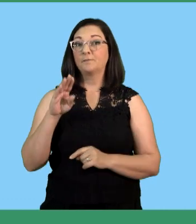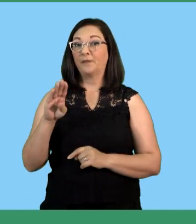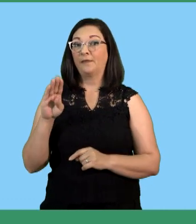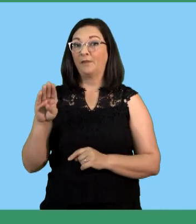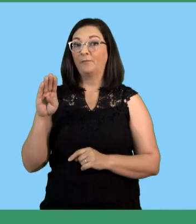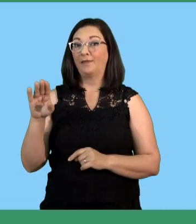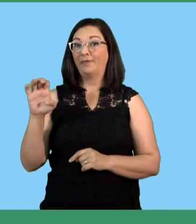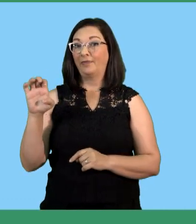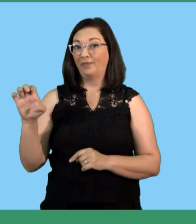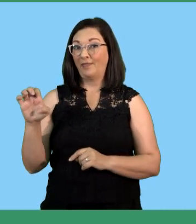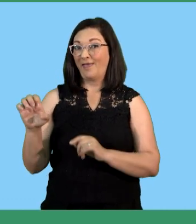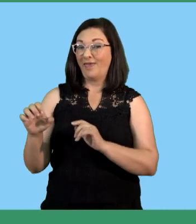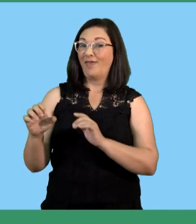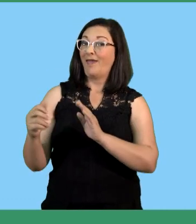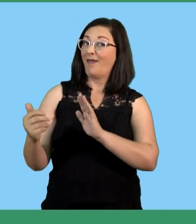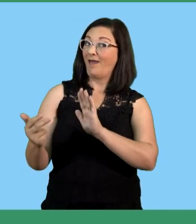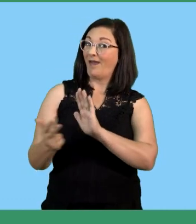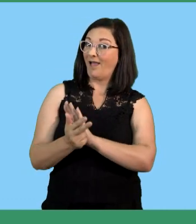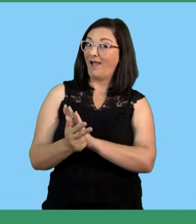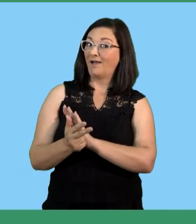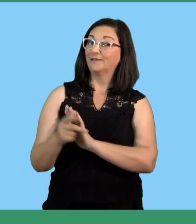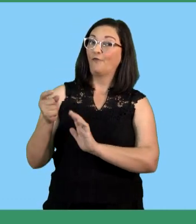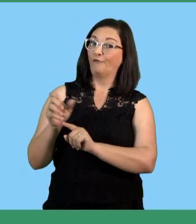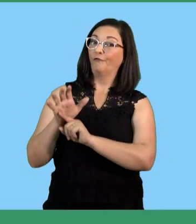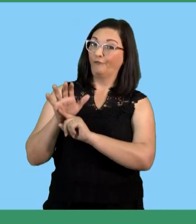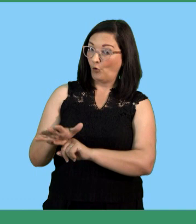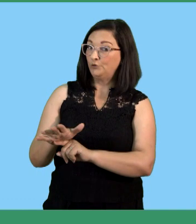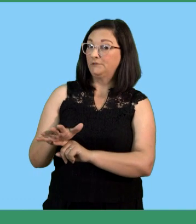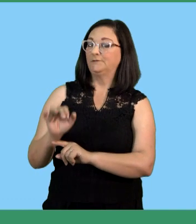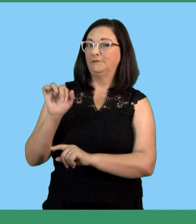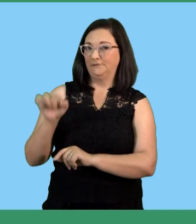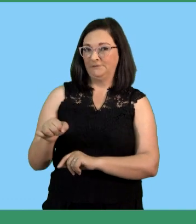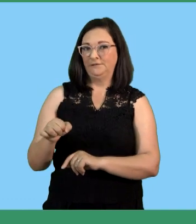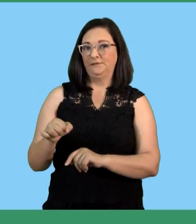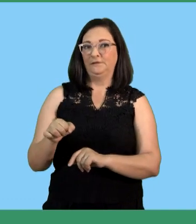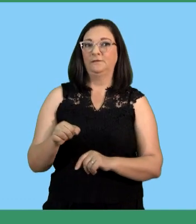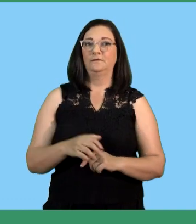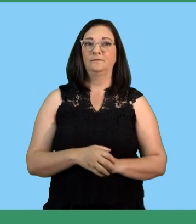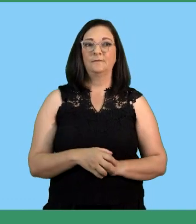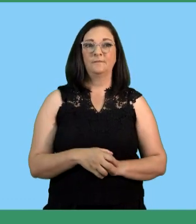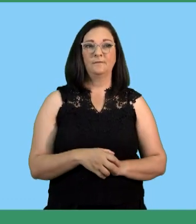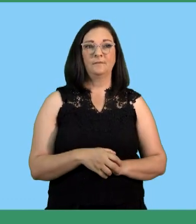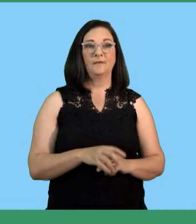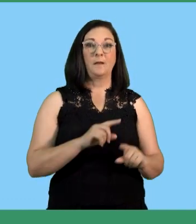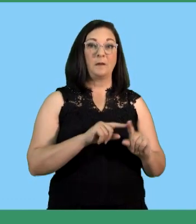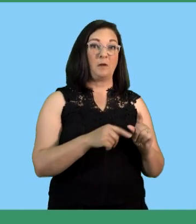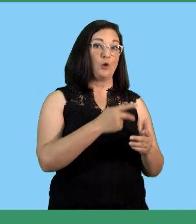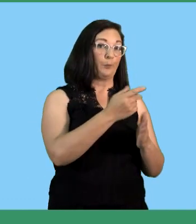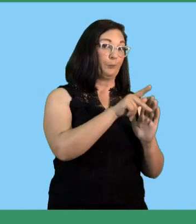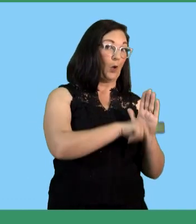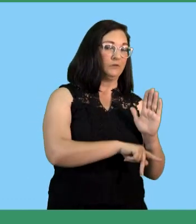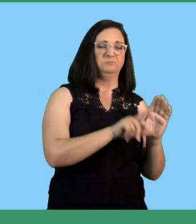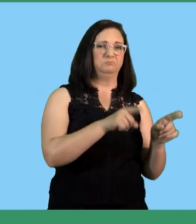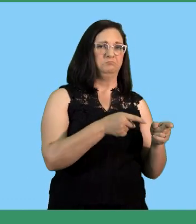is an act that is enforced. Now, I hope you can see the difference. It's a policy, but that cannot be